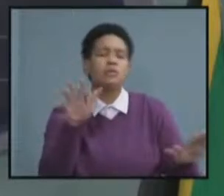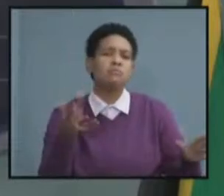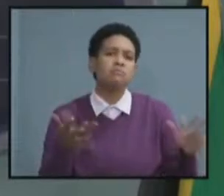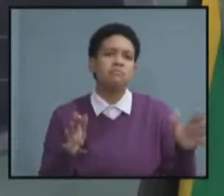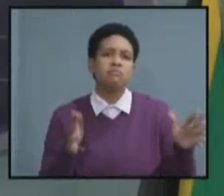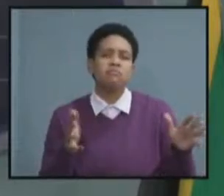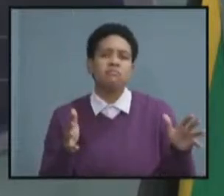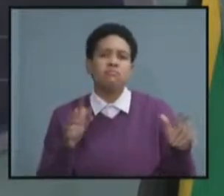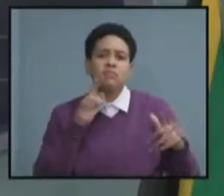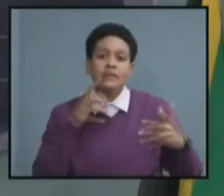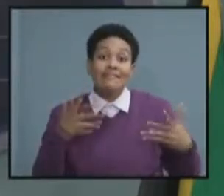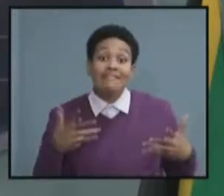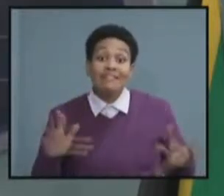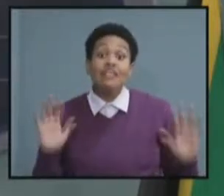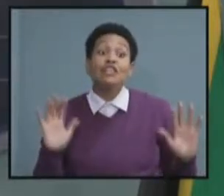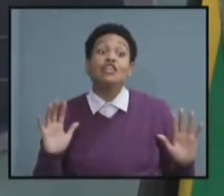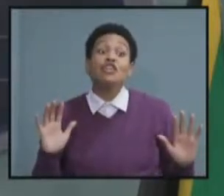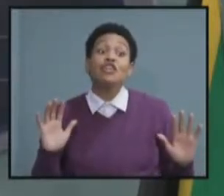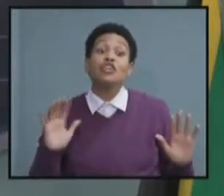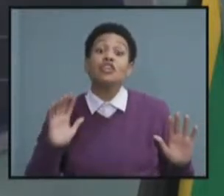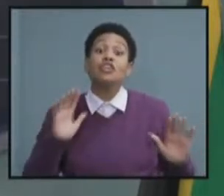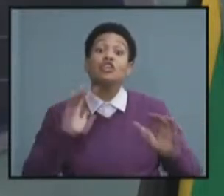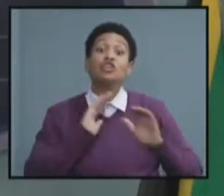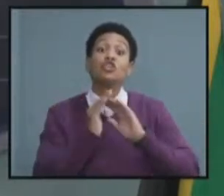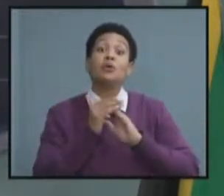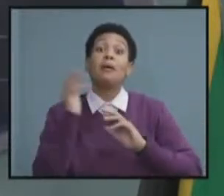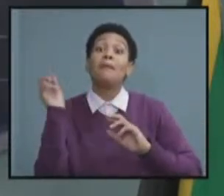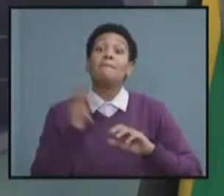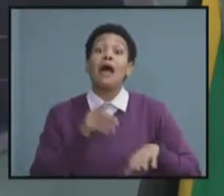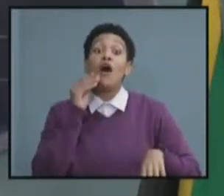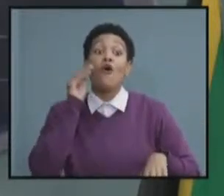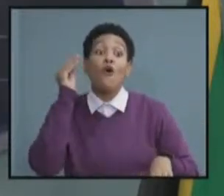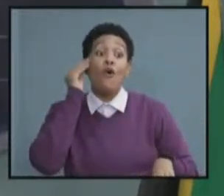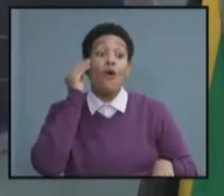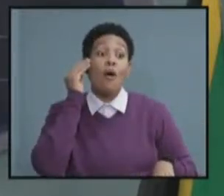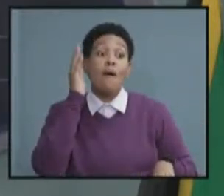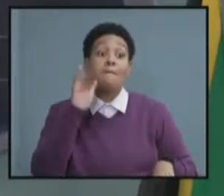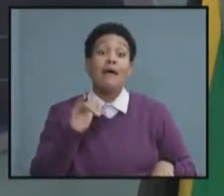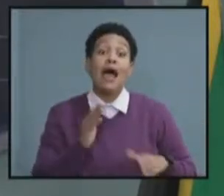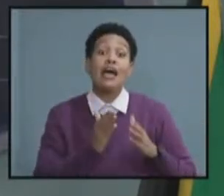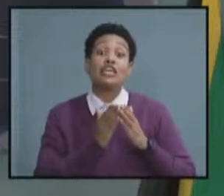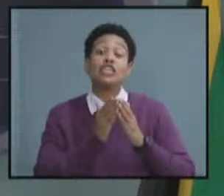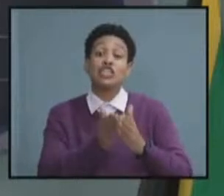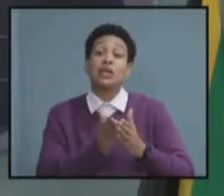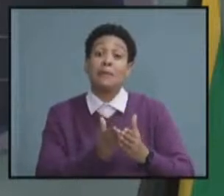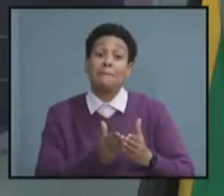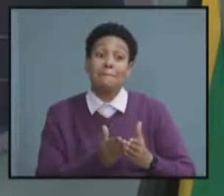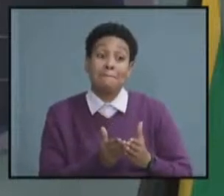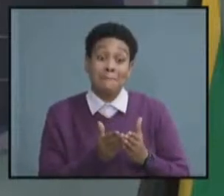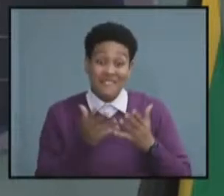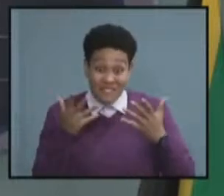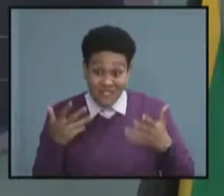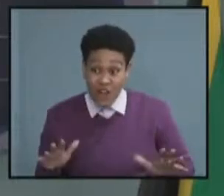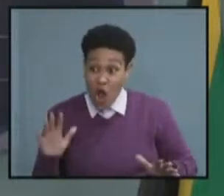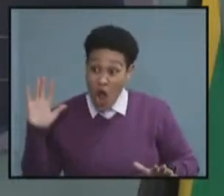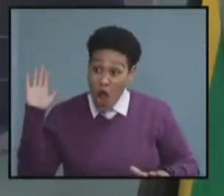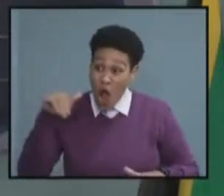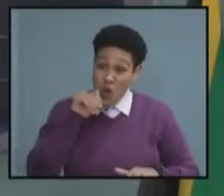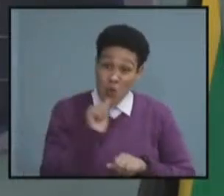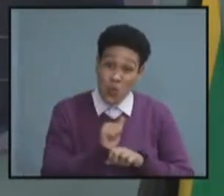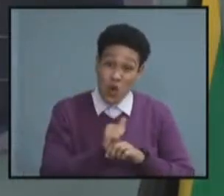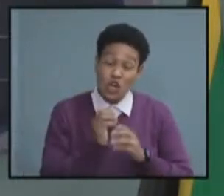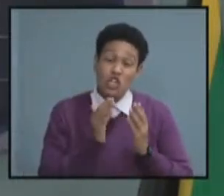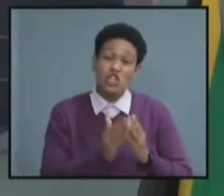able to complete the repatriation of Jamaicans by ship by the latest,